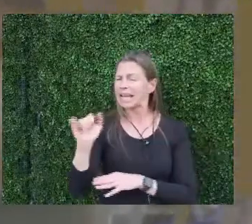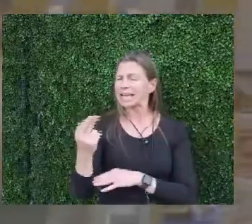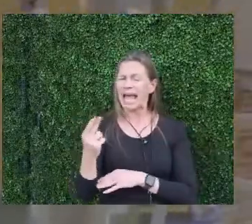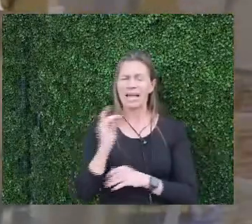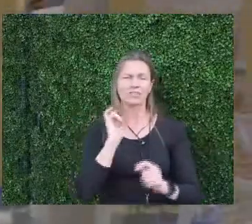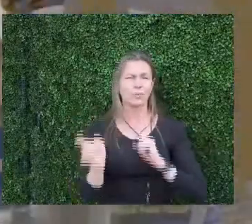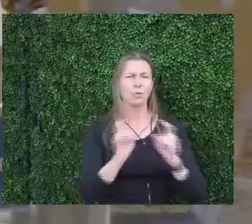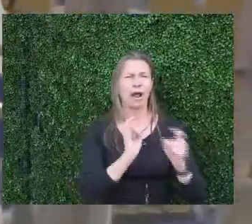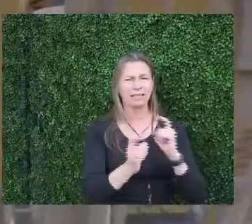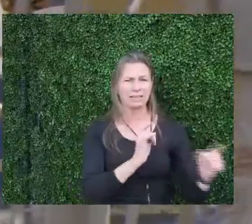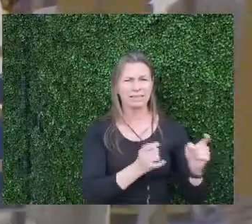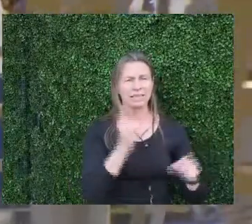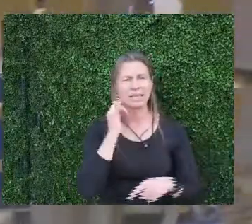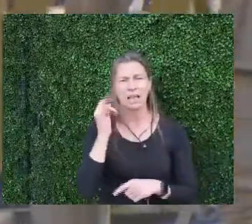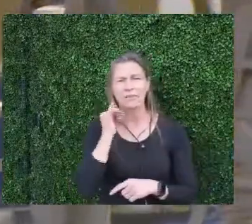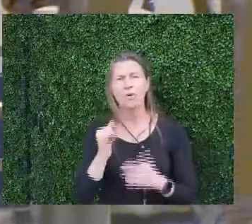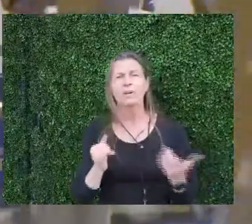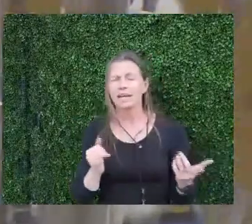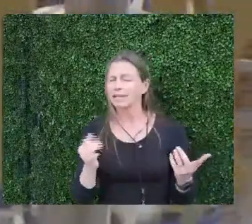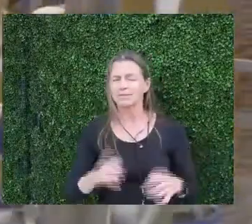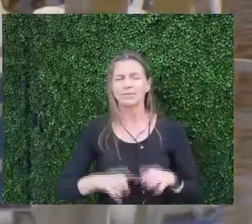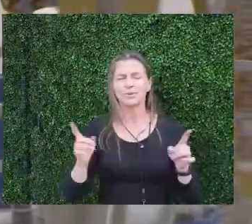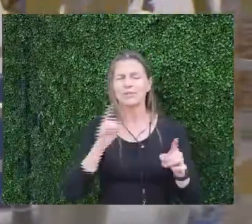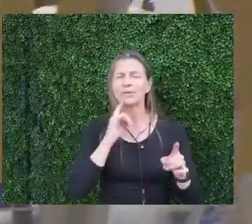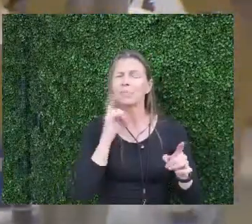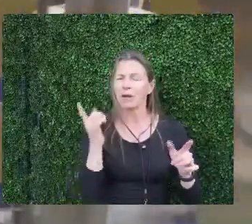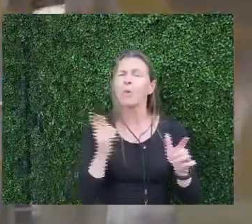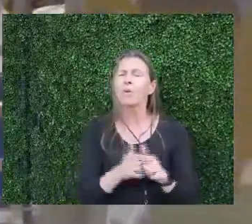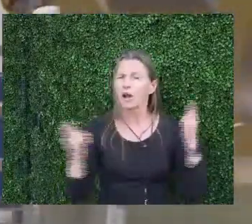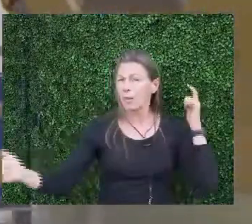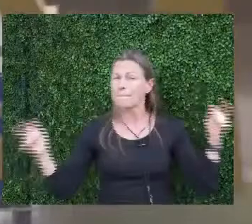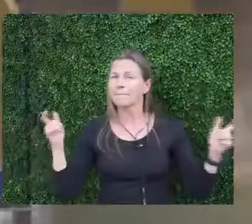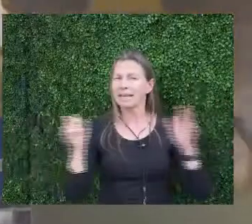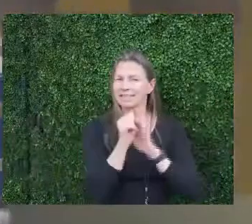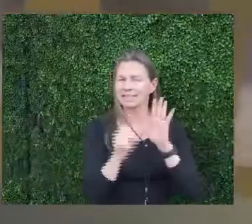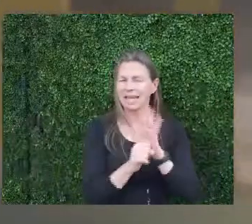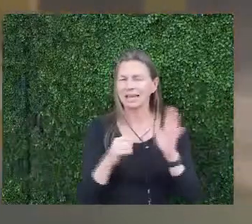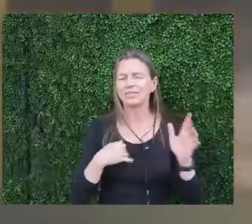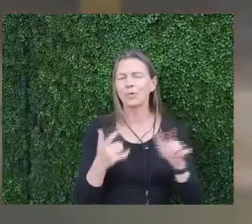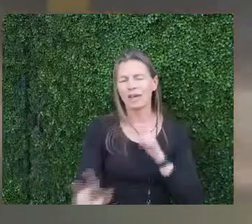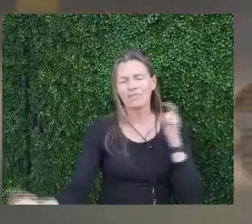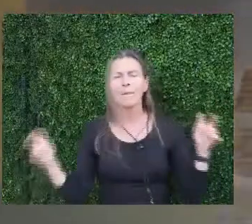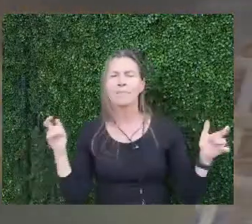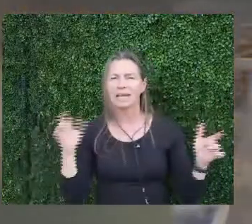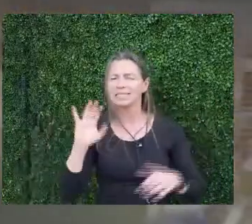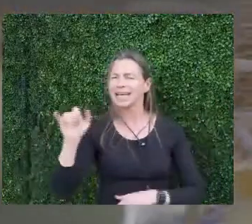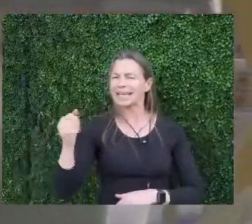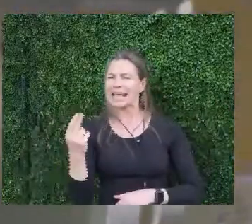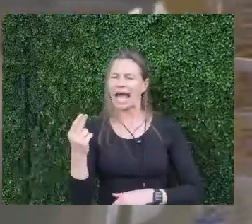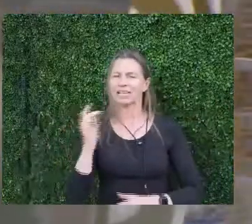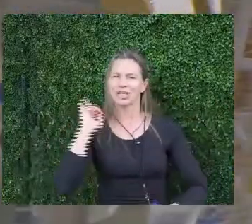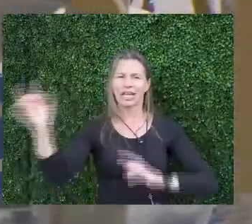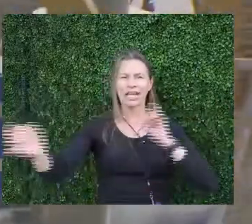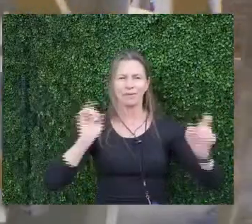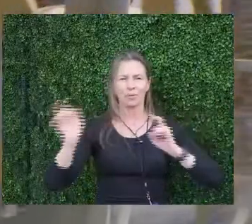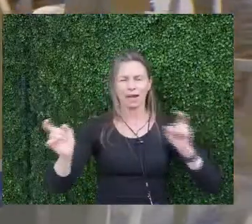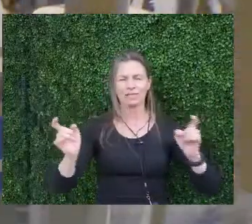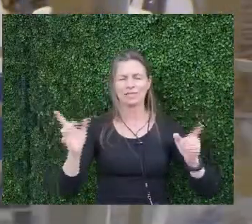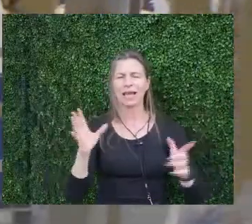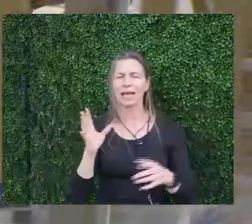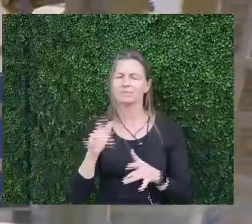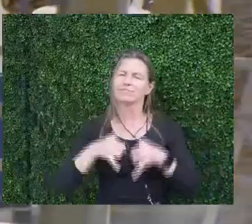different. That said, we are the biggest state, and so we have the biggest cash giveaways and cash